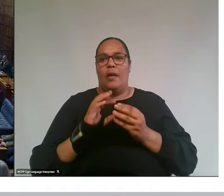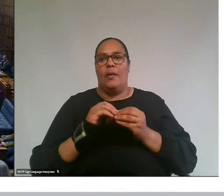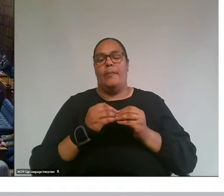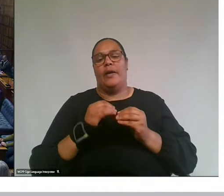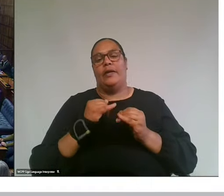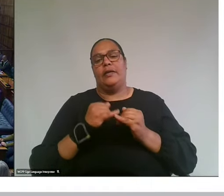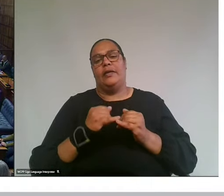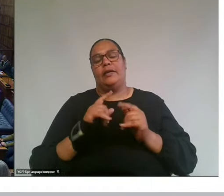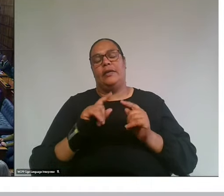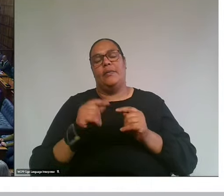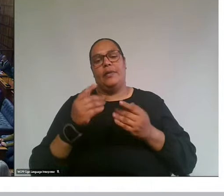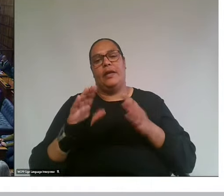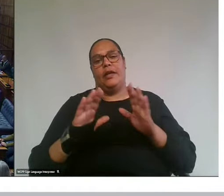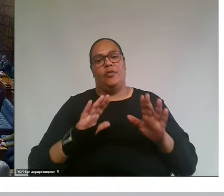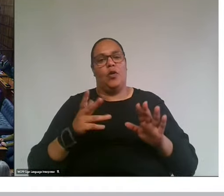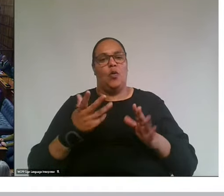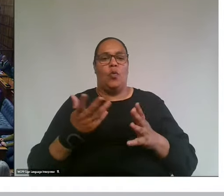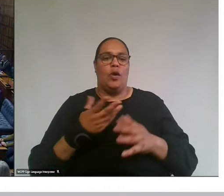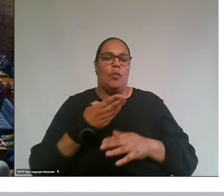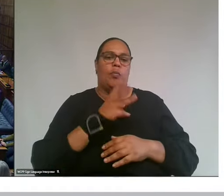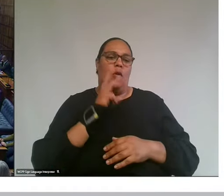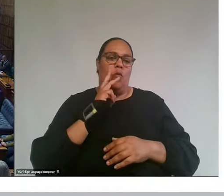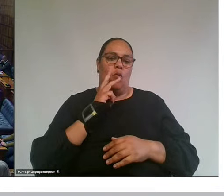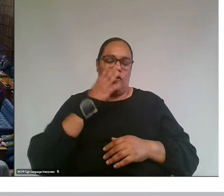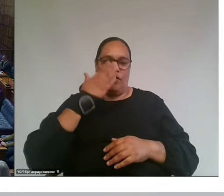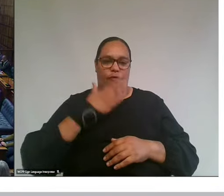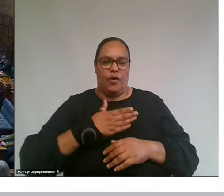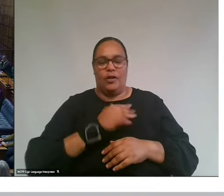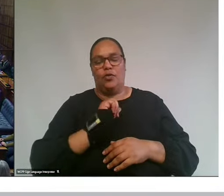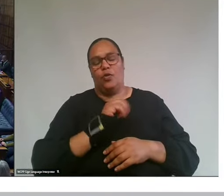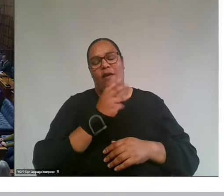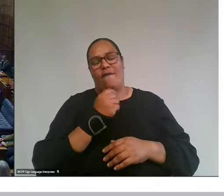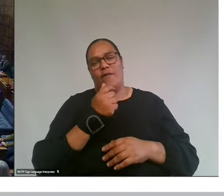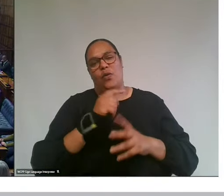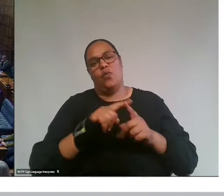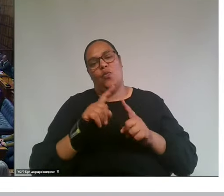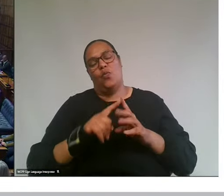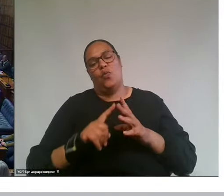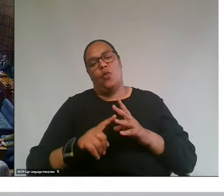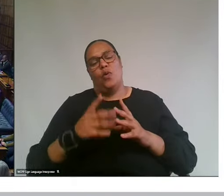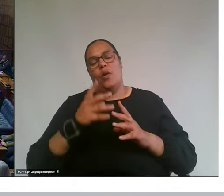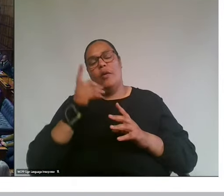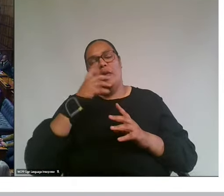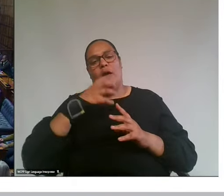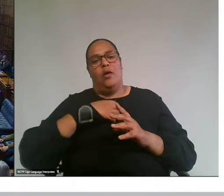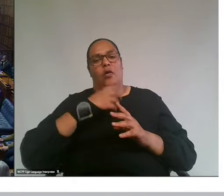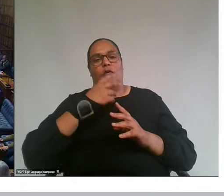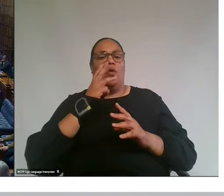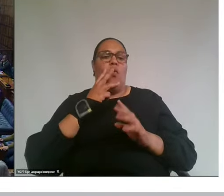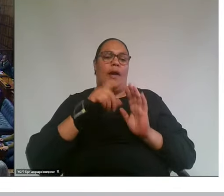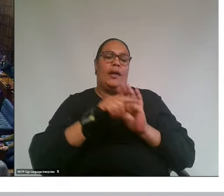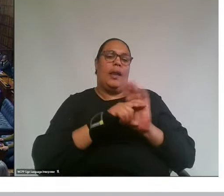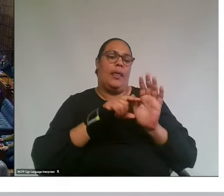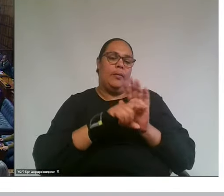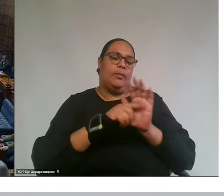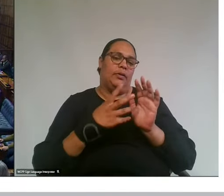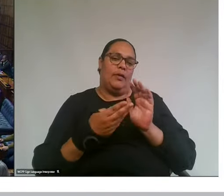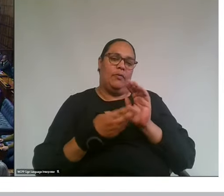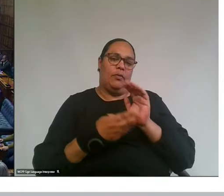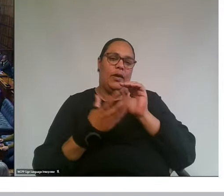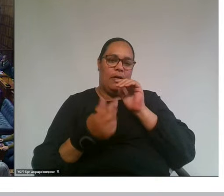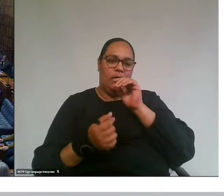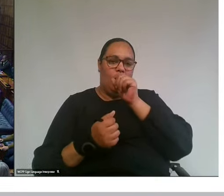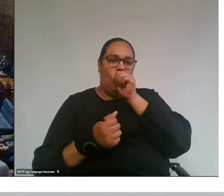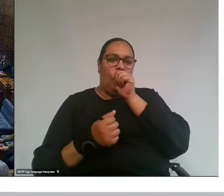Expo um at the waterfront and there are a few um blackowned wine labels um uh there as well